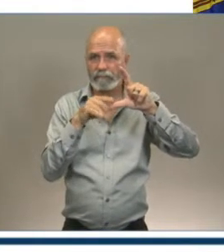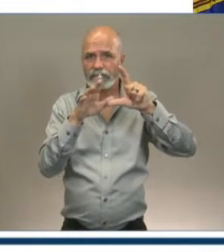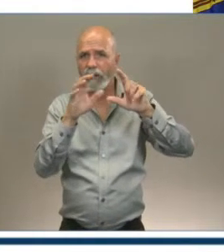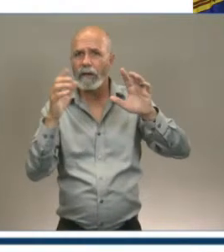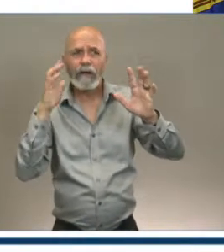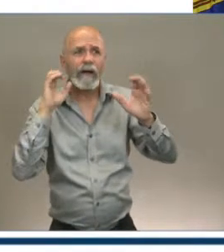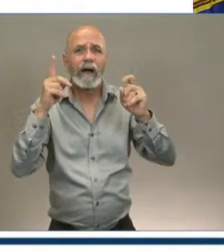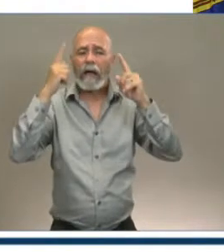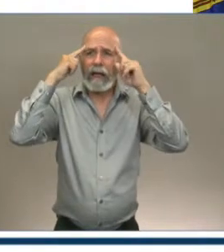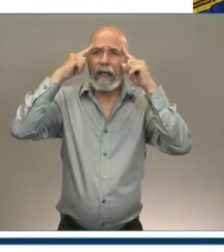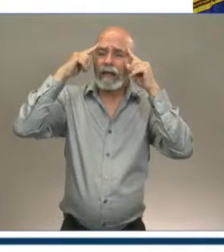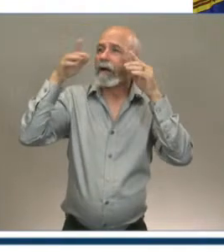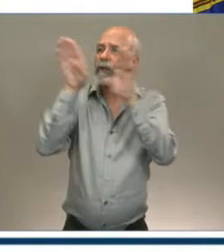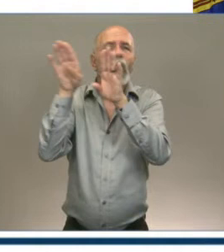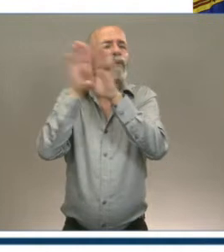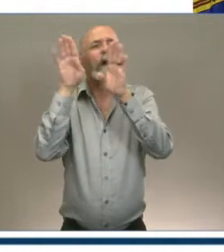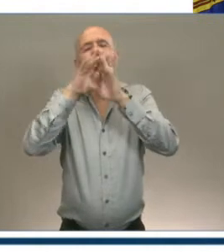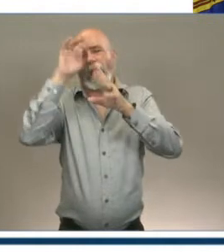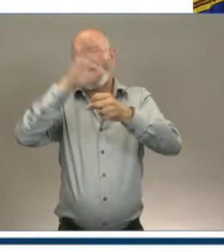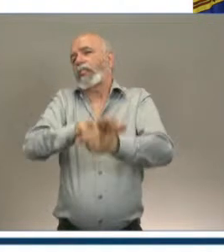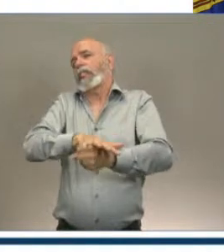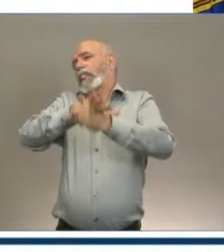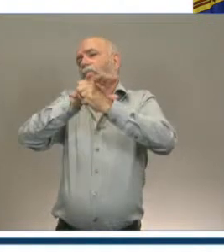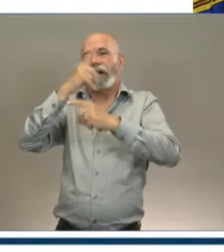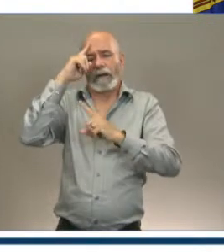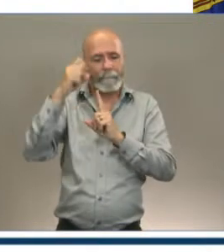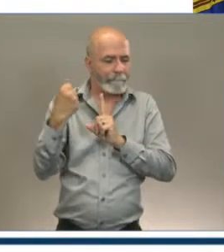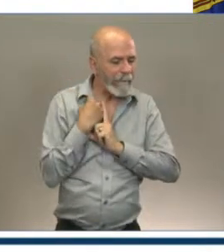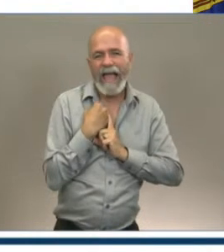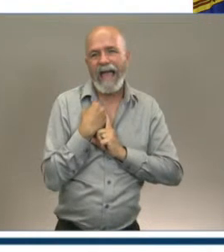restrictions and the impact of the third wave on them?